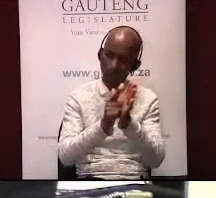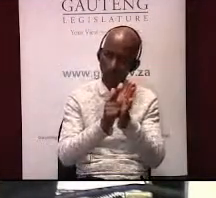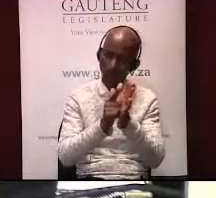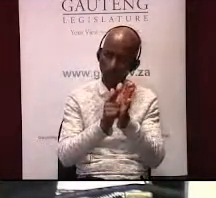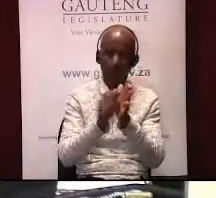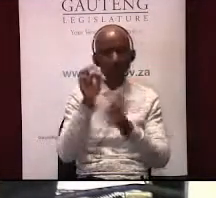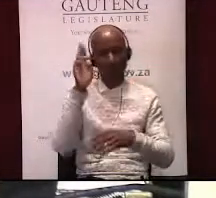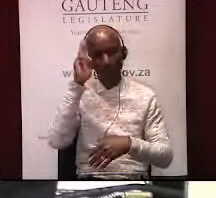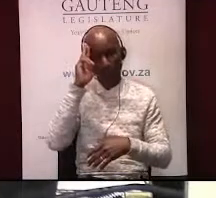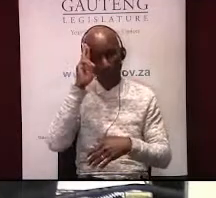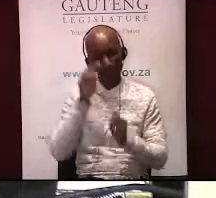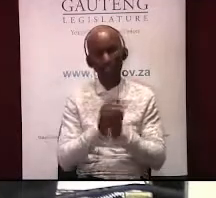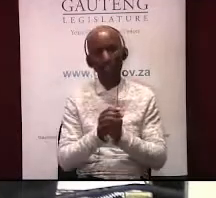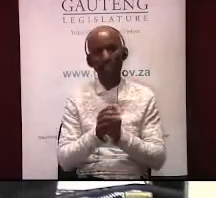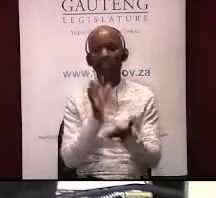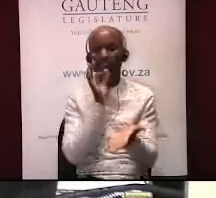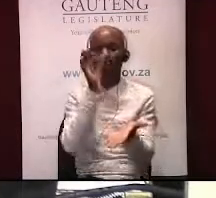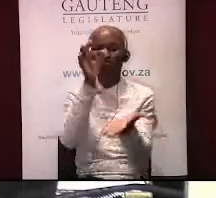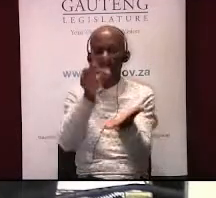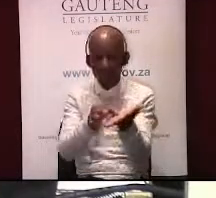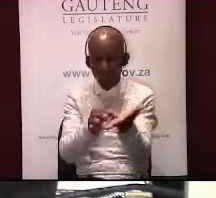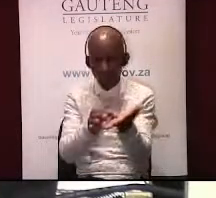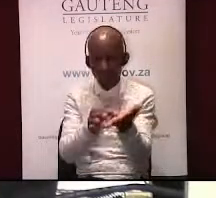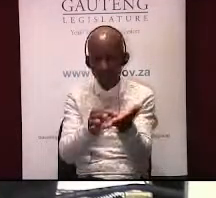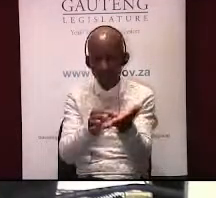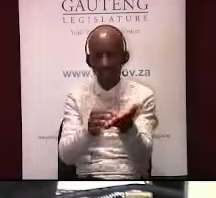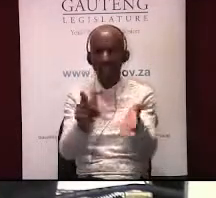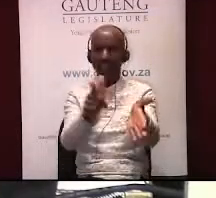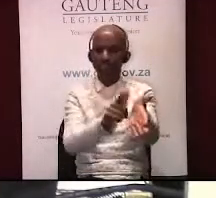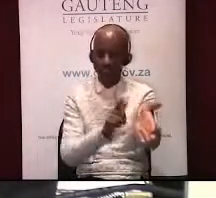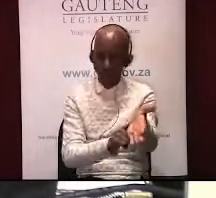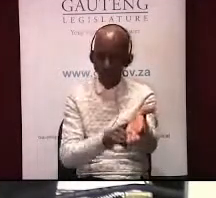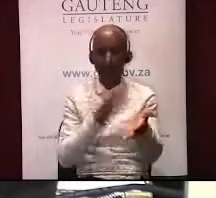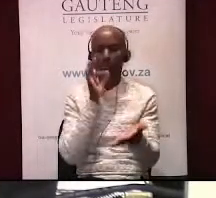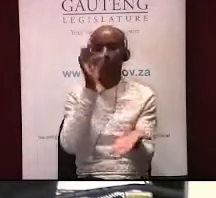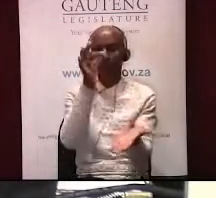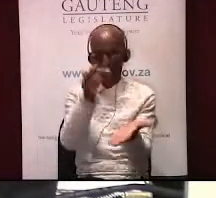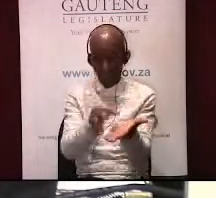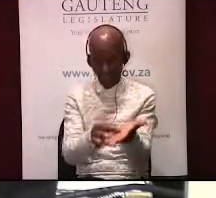considering and recommending the legislative proposals,